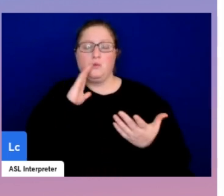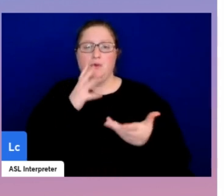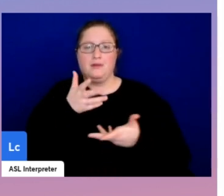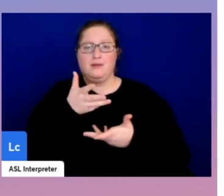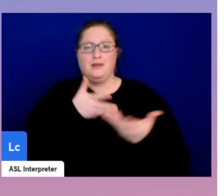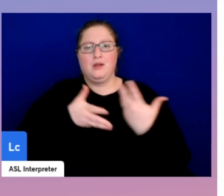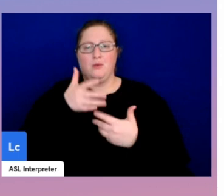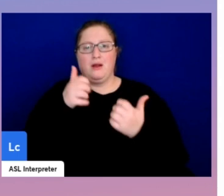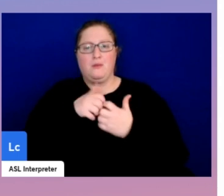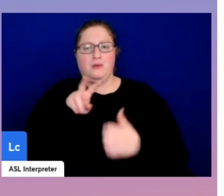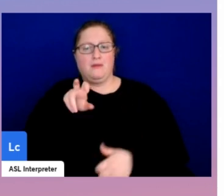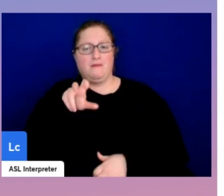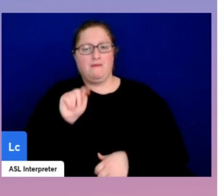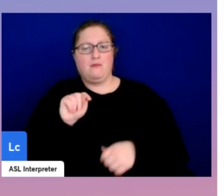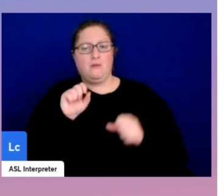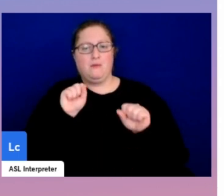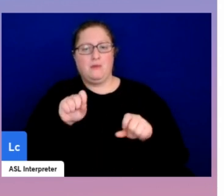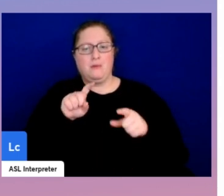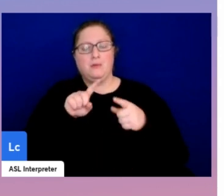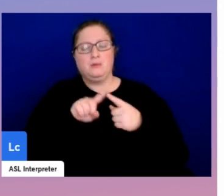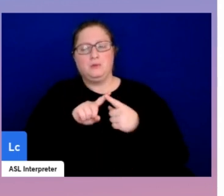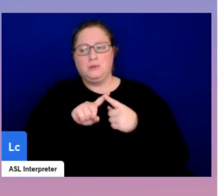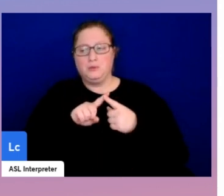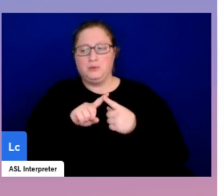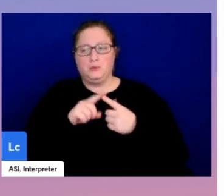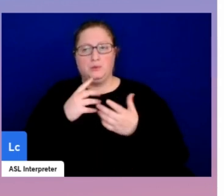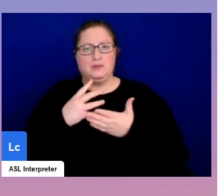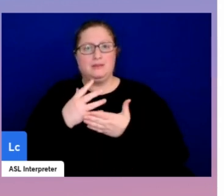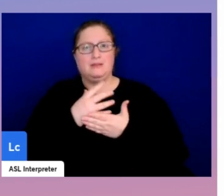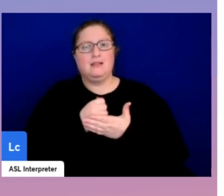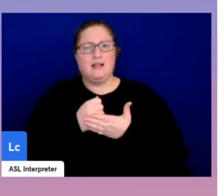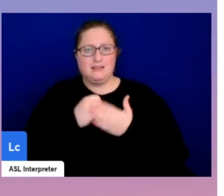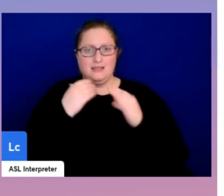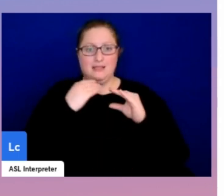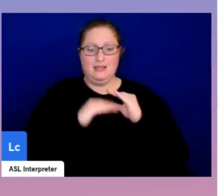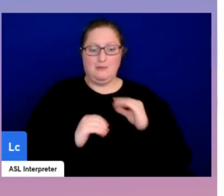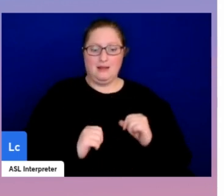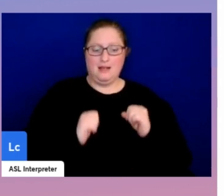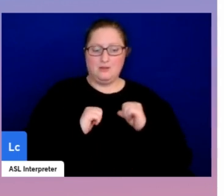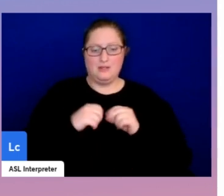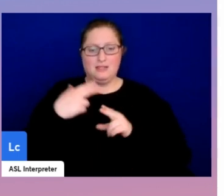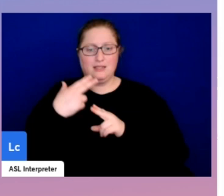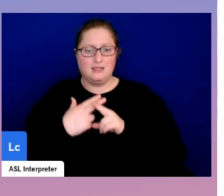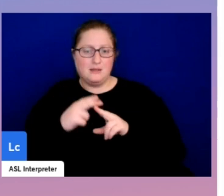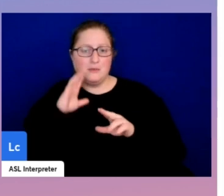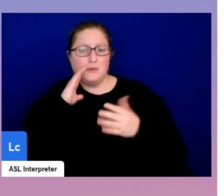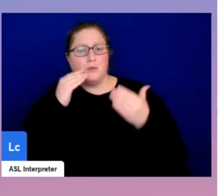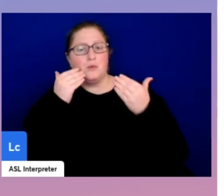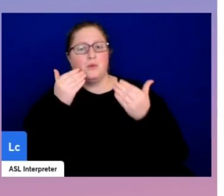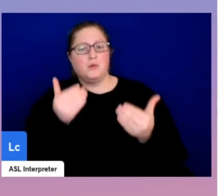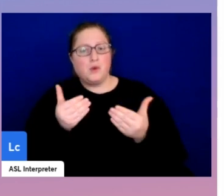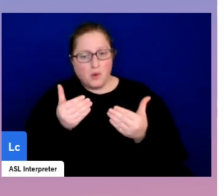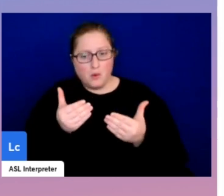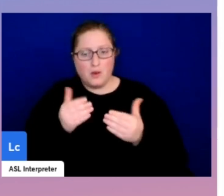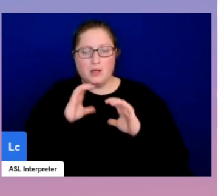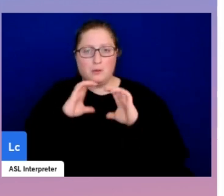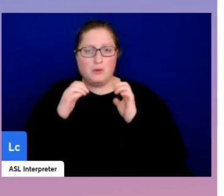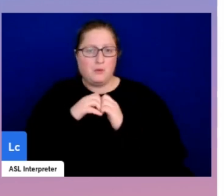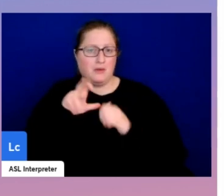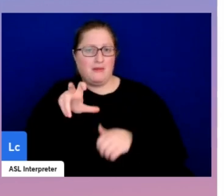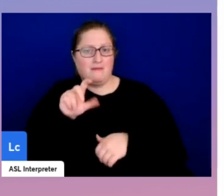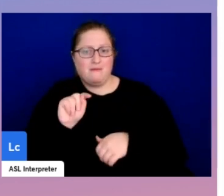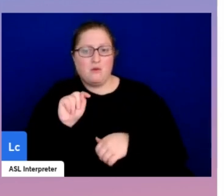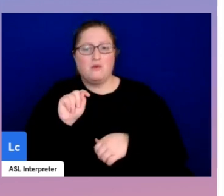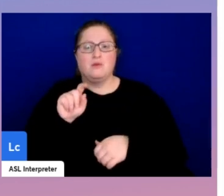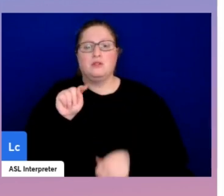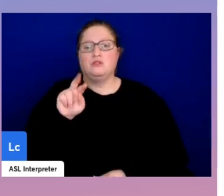Vault to take in an email address and a name. It's then going to go ahead and interact with Vault, and specifically the transit